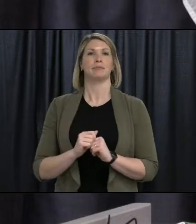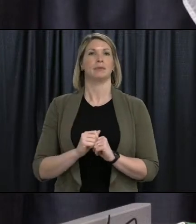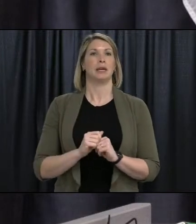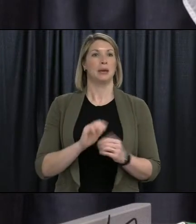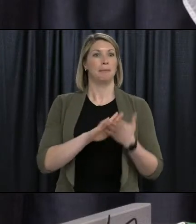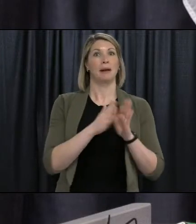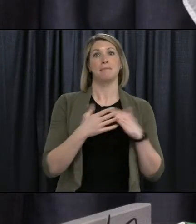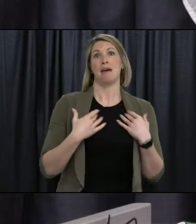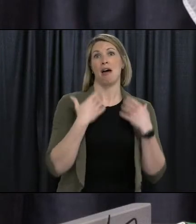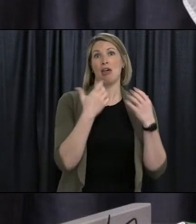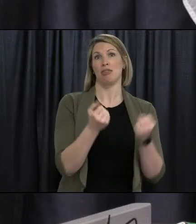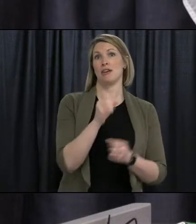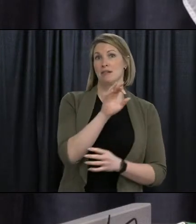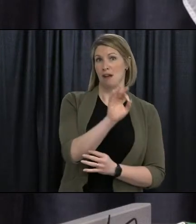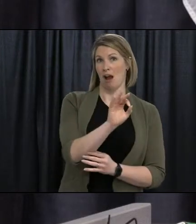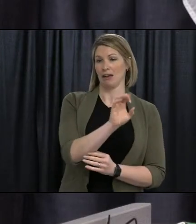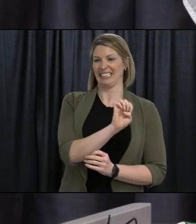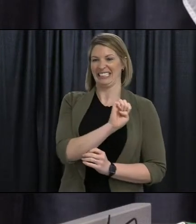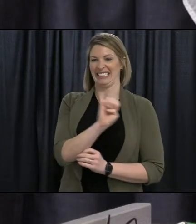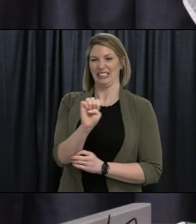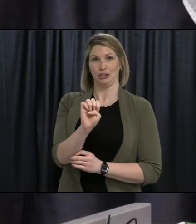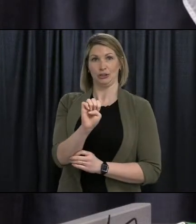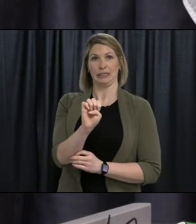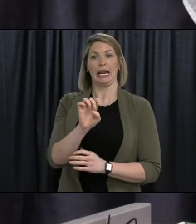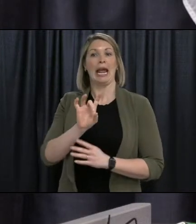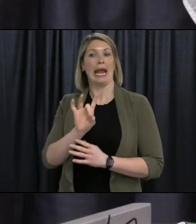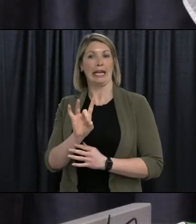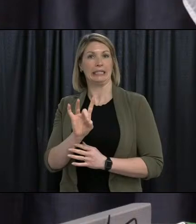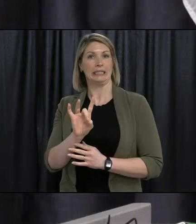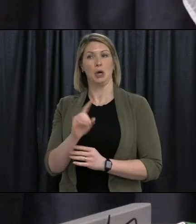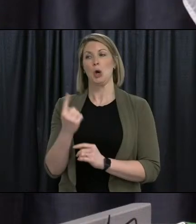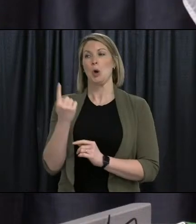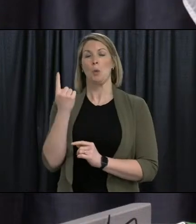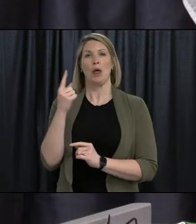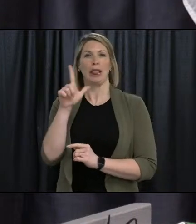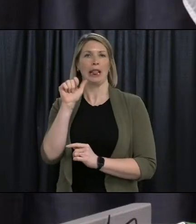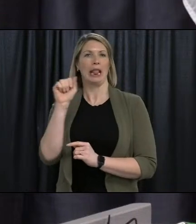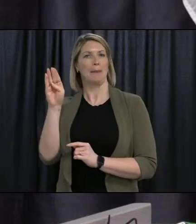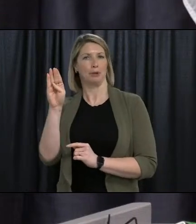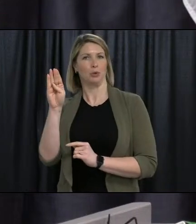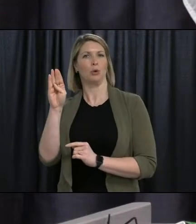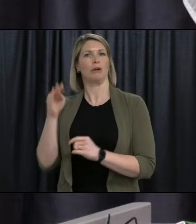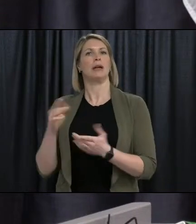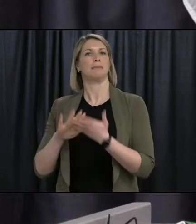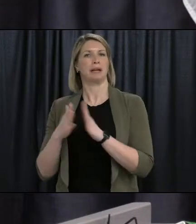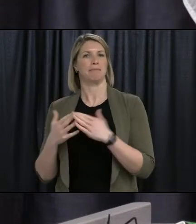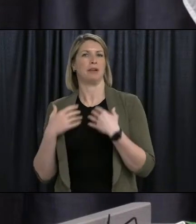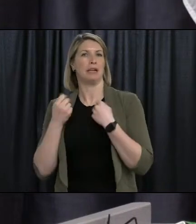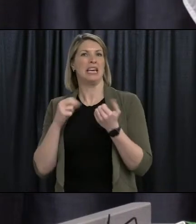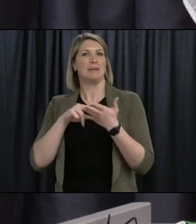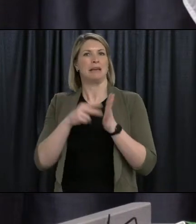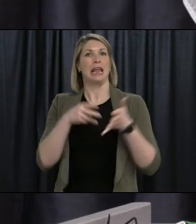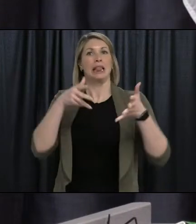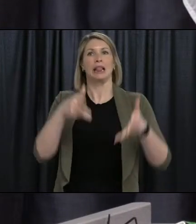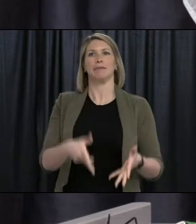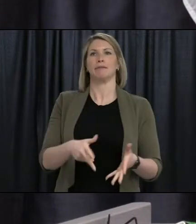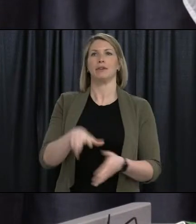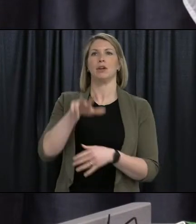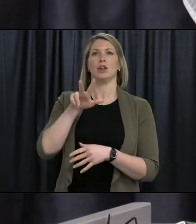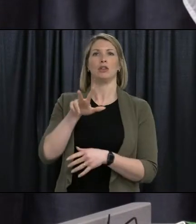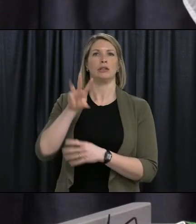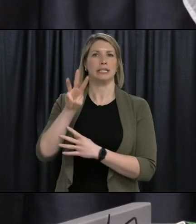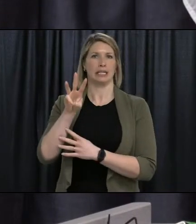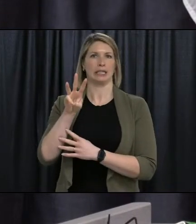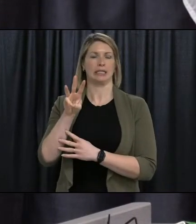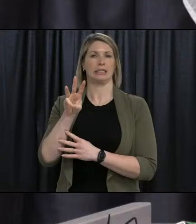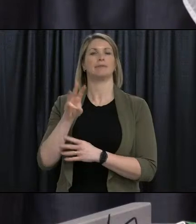new recoveries, 8 in Eastern Health and 1 in Labrador Grenfell Health, leaving 36 active cases in the province. 2 people are in hospital due